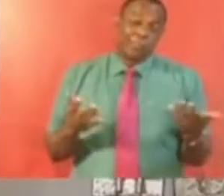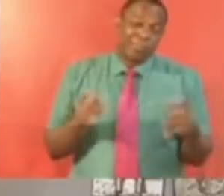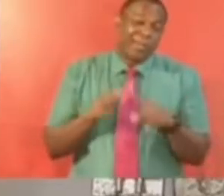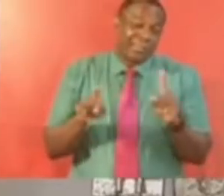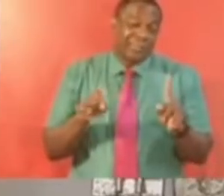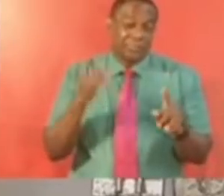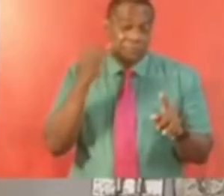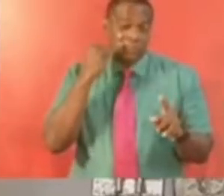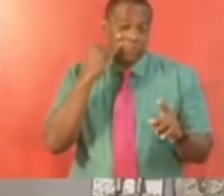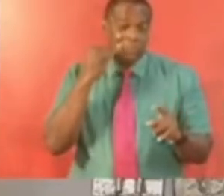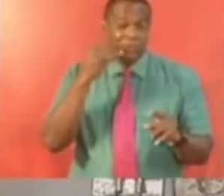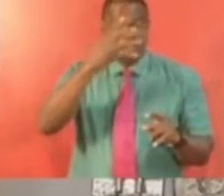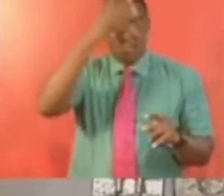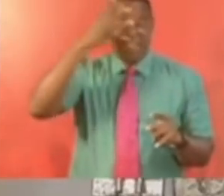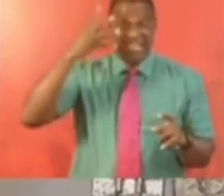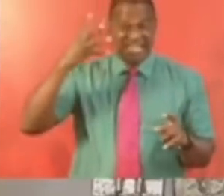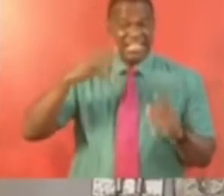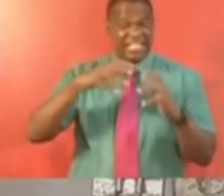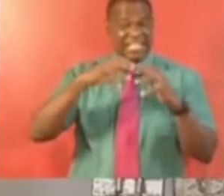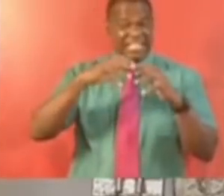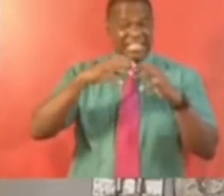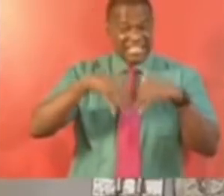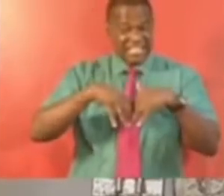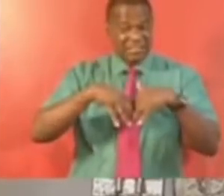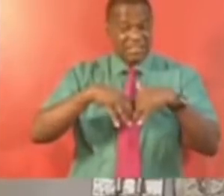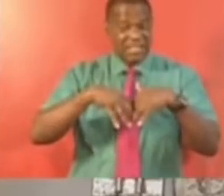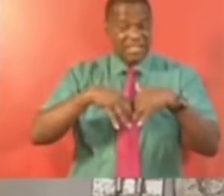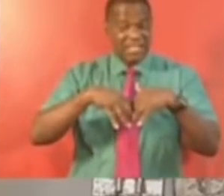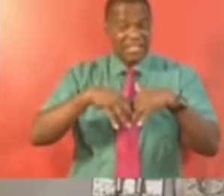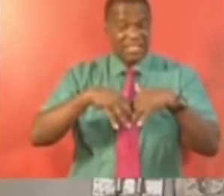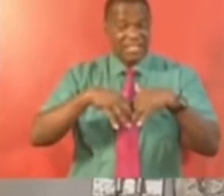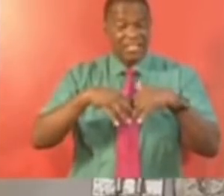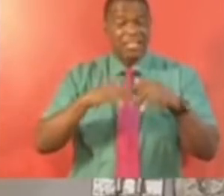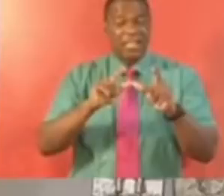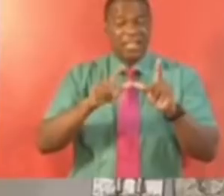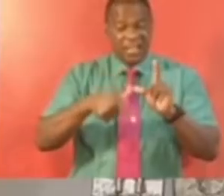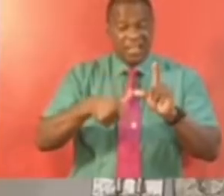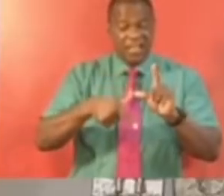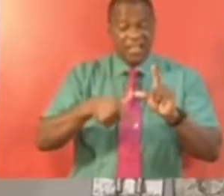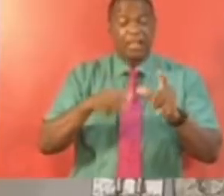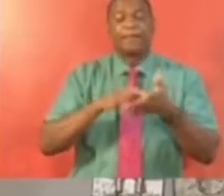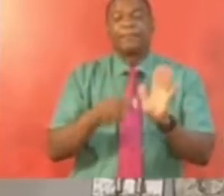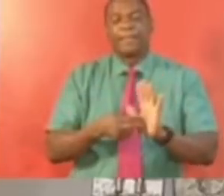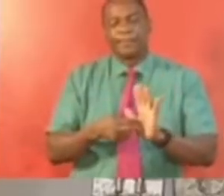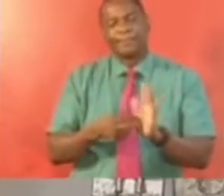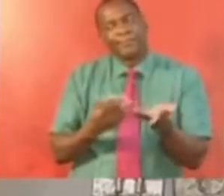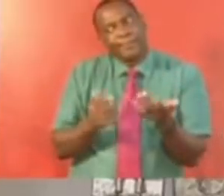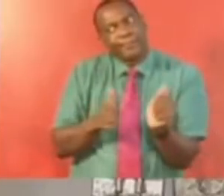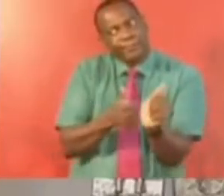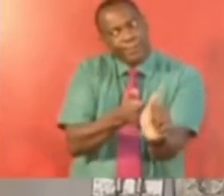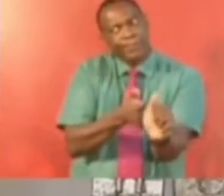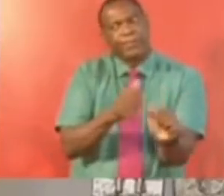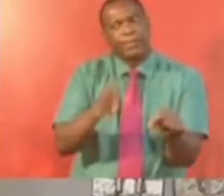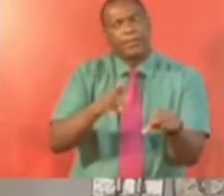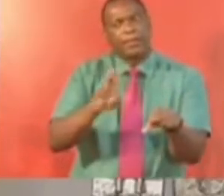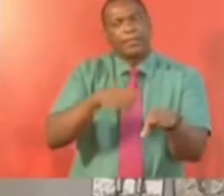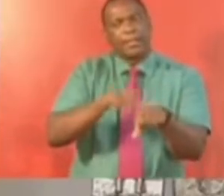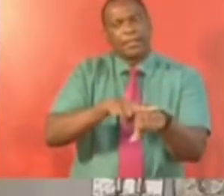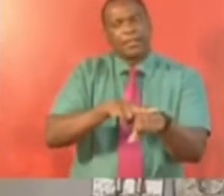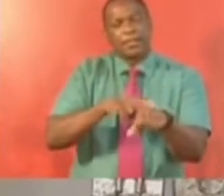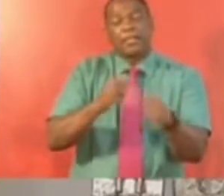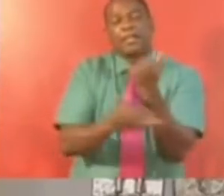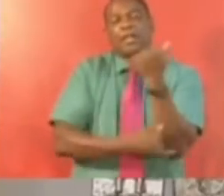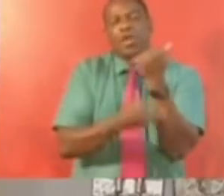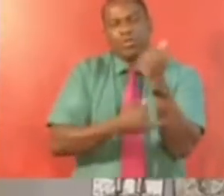process there. But hopefully with this exemption policy, this liberalized exemption policy that we've described here this morning, that's kicking in